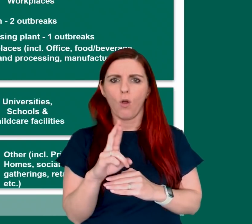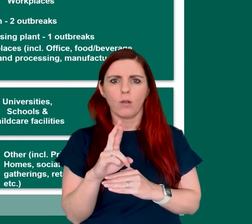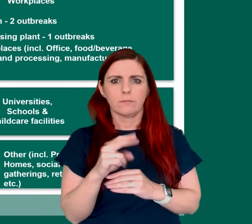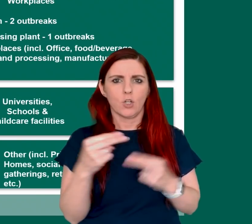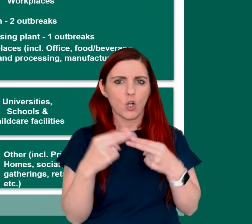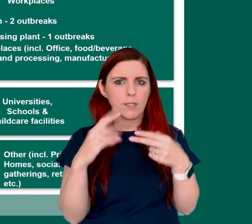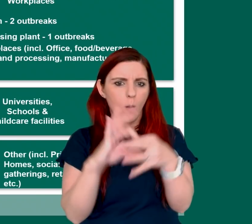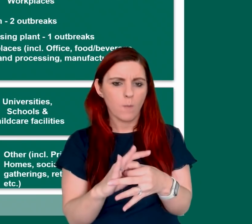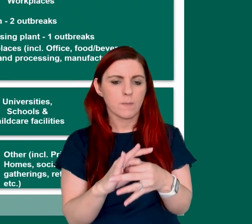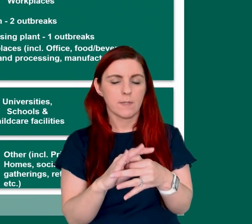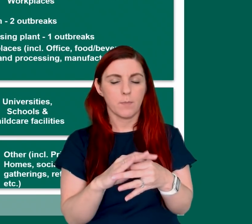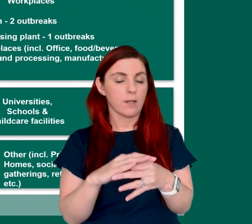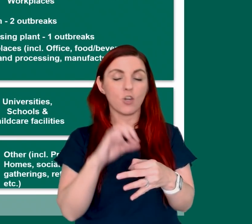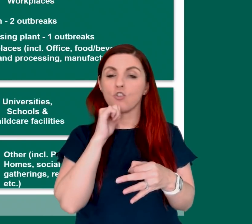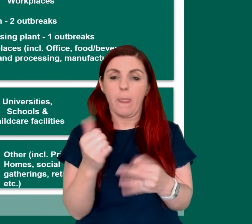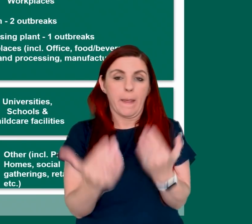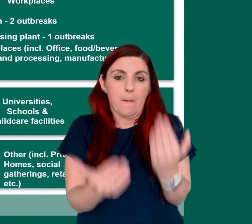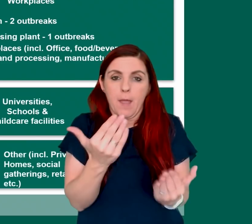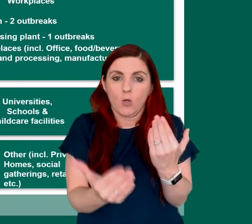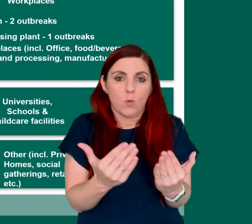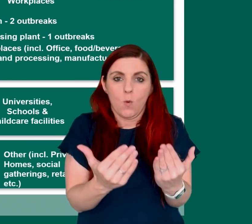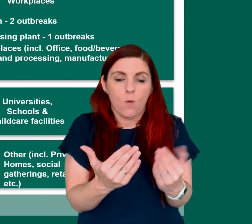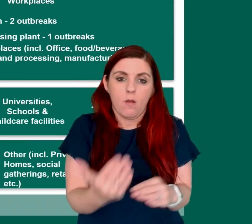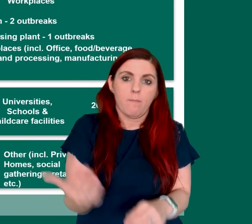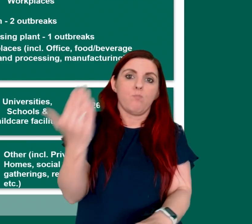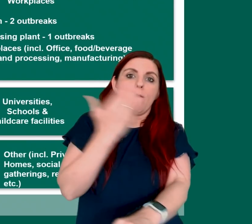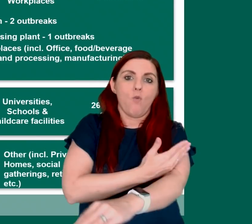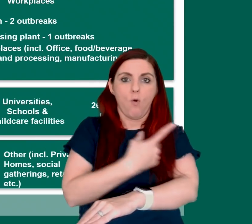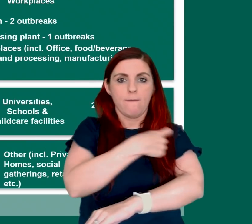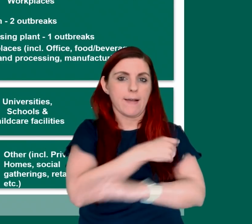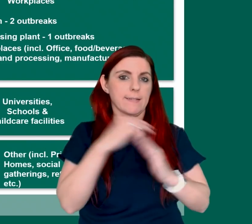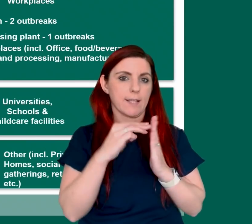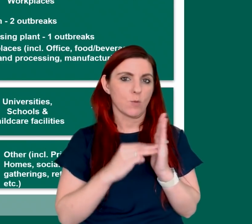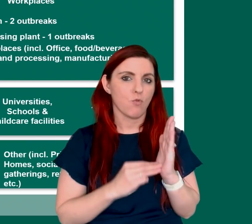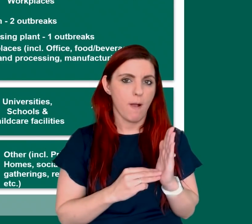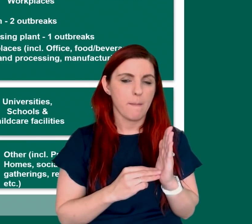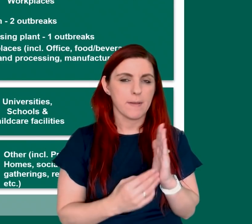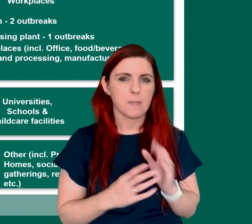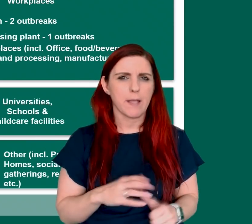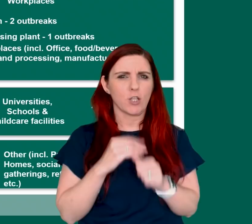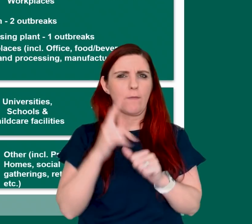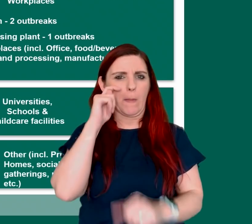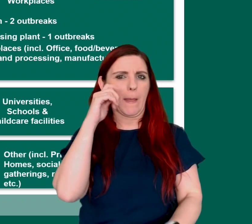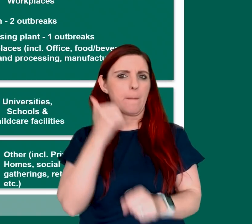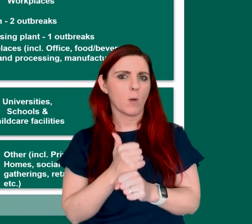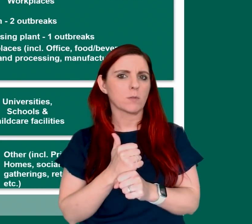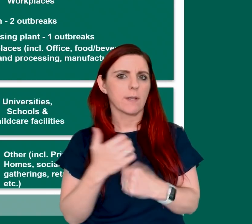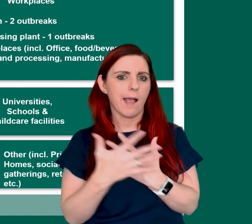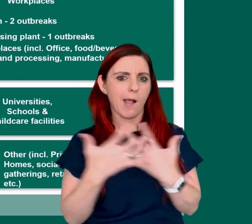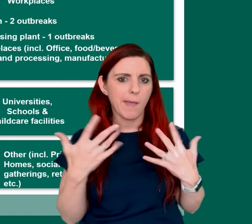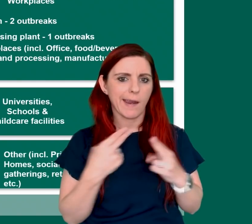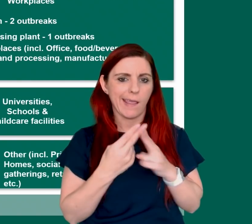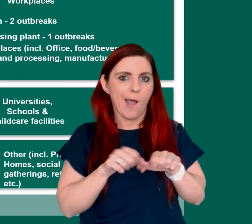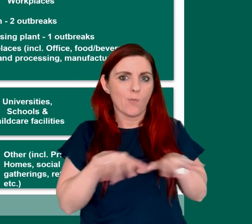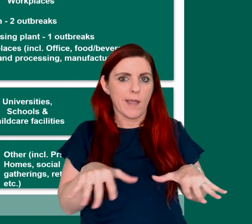like the scenes we saw in before we had a vaccination program, particularly when one considers the number of hospitals that were under serious trouble